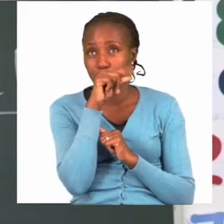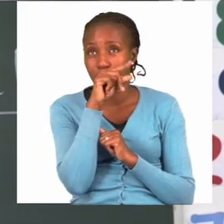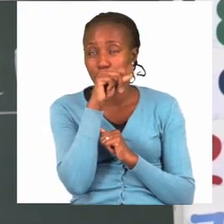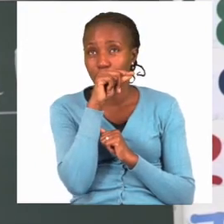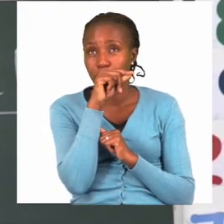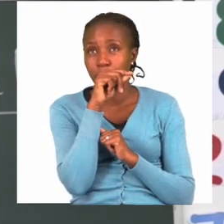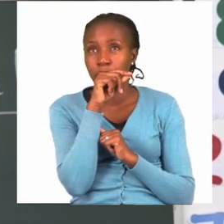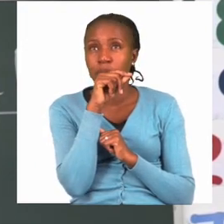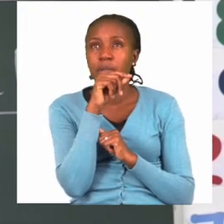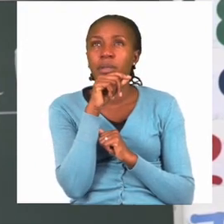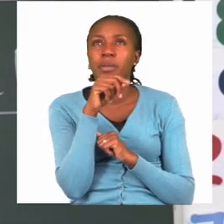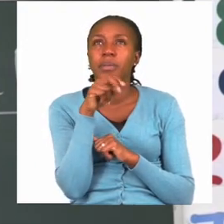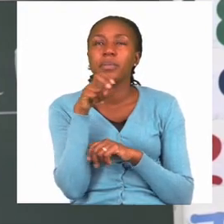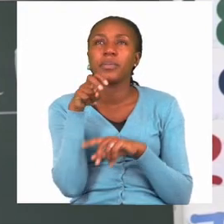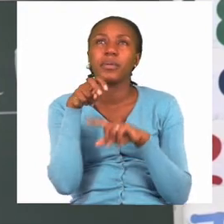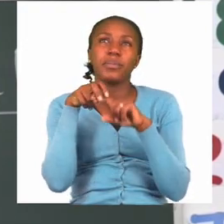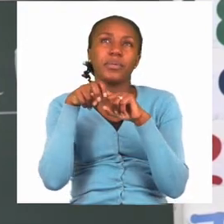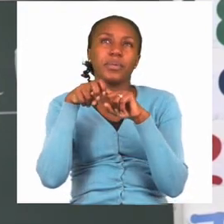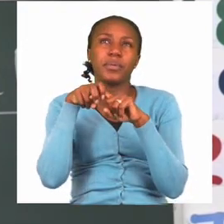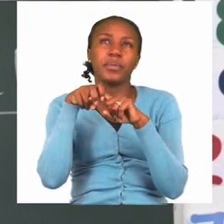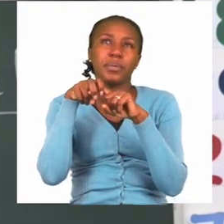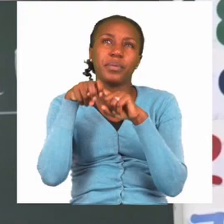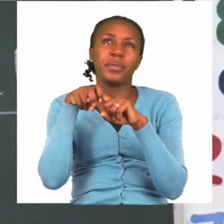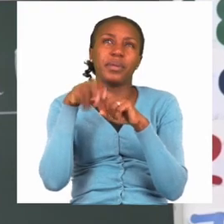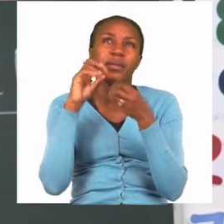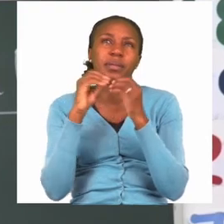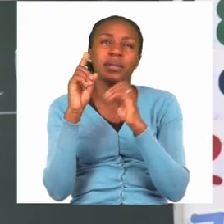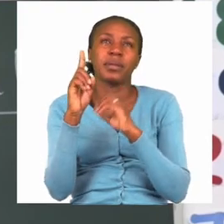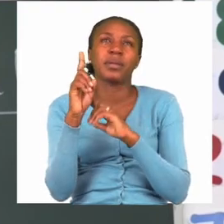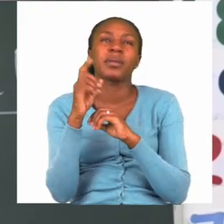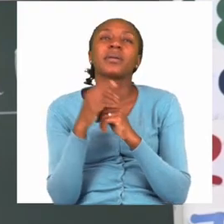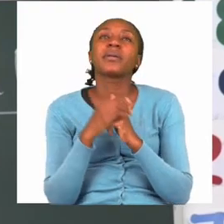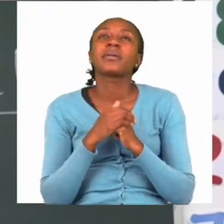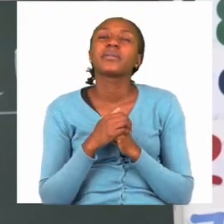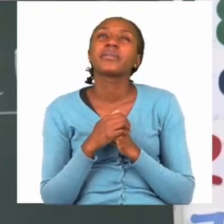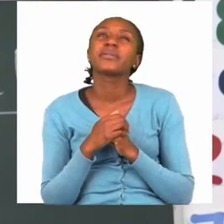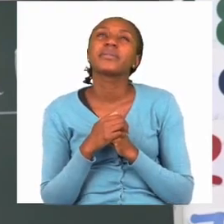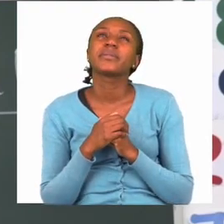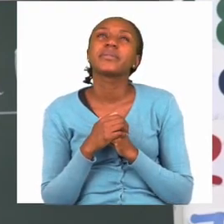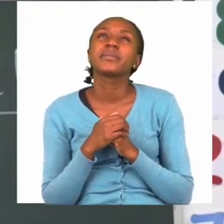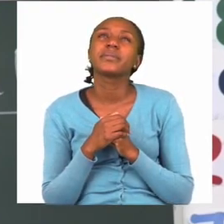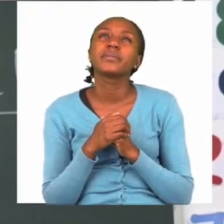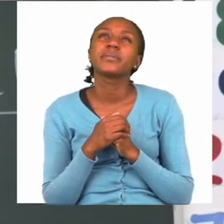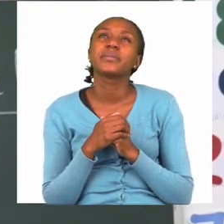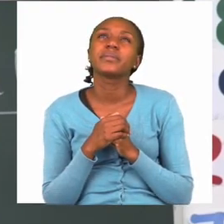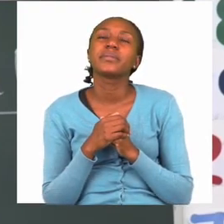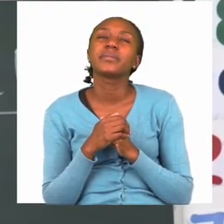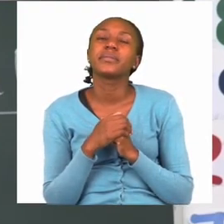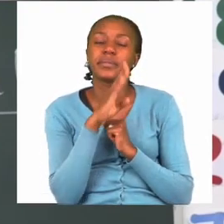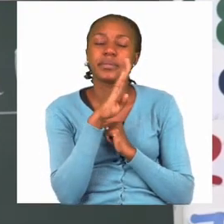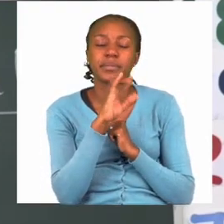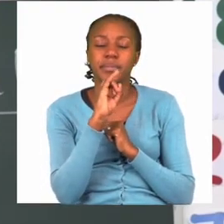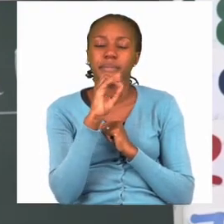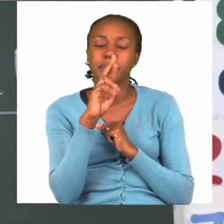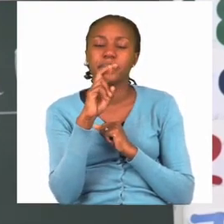right there on top of the number 1. So number 1 will be a